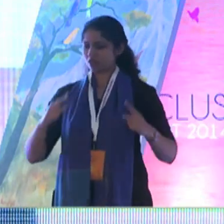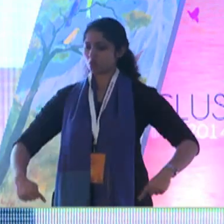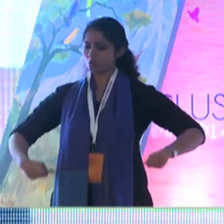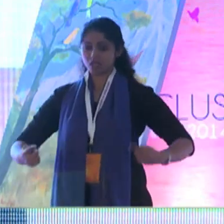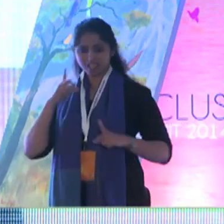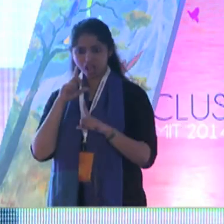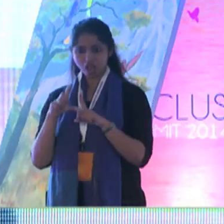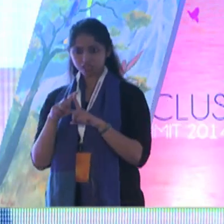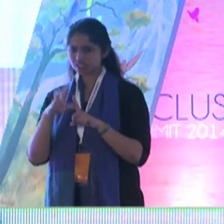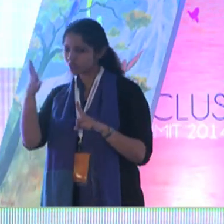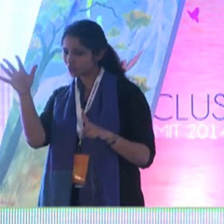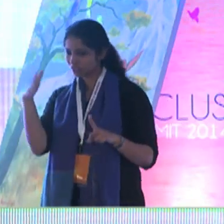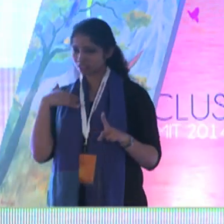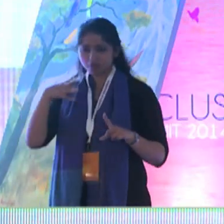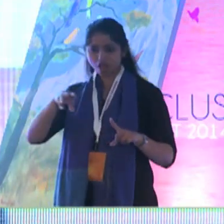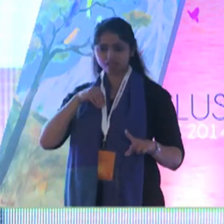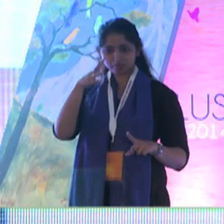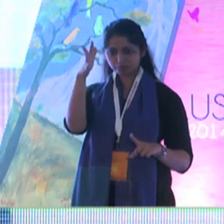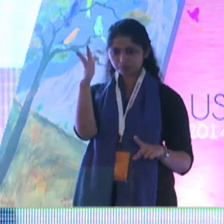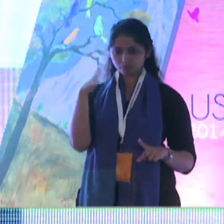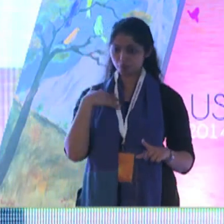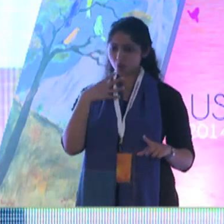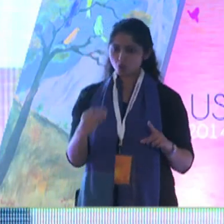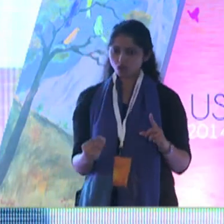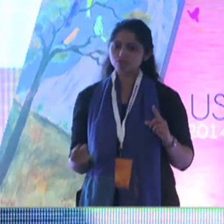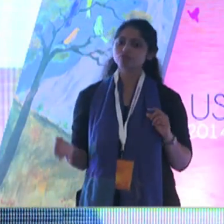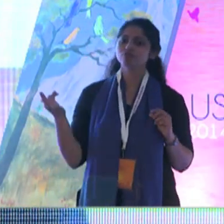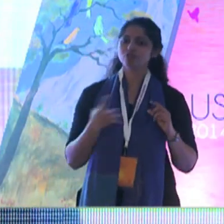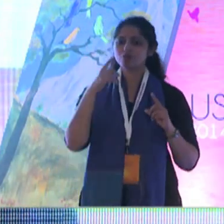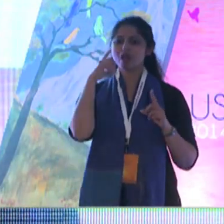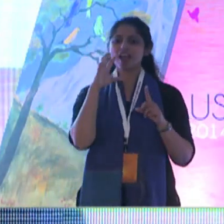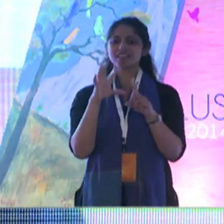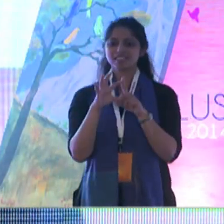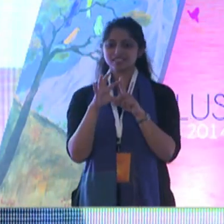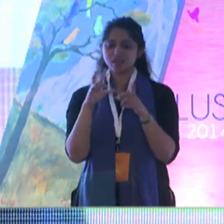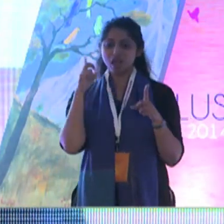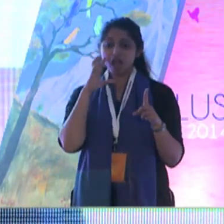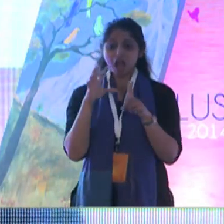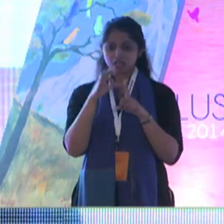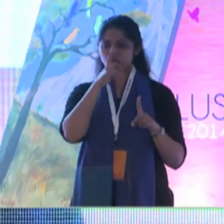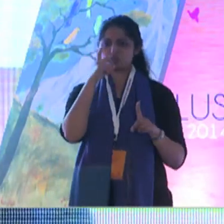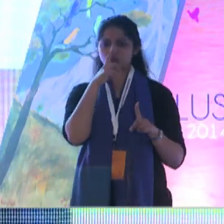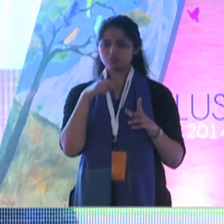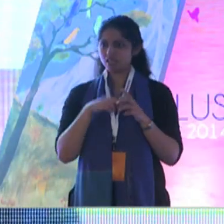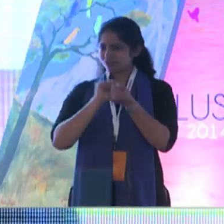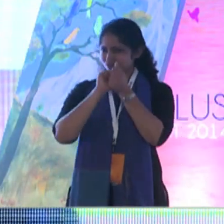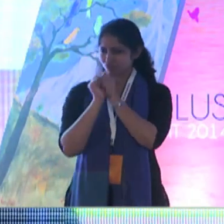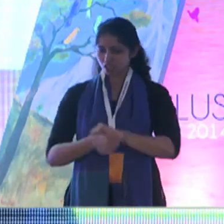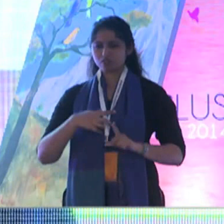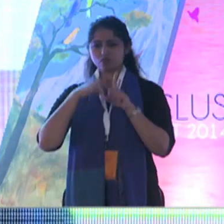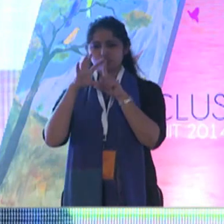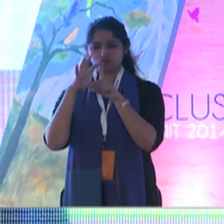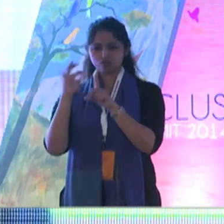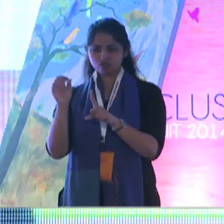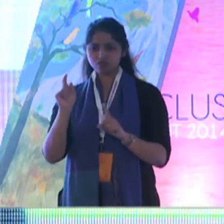wanted to do something drastic, and this woman is incredible. And I see the same spirit in you, Preeti, today. Do something drastic. And I'm